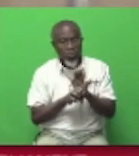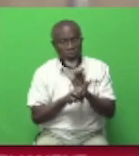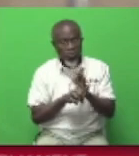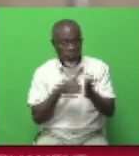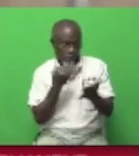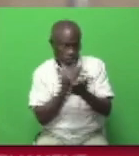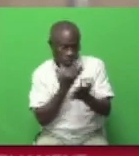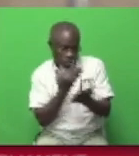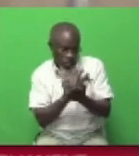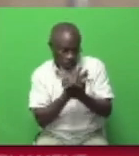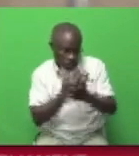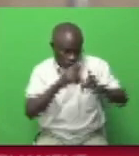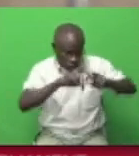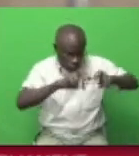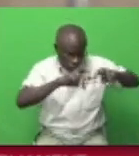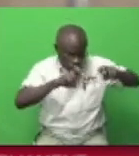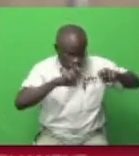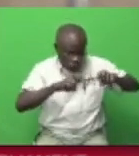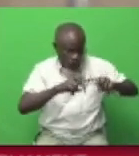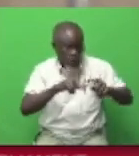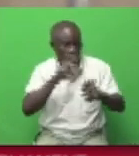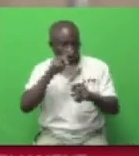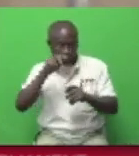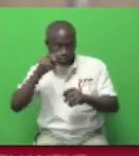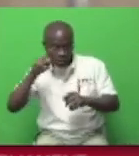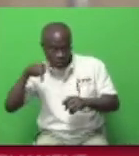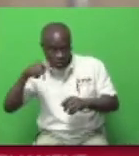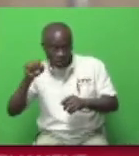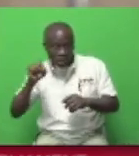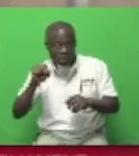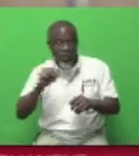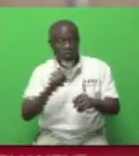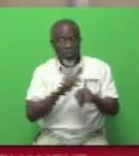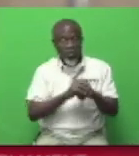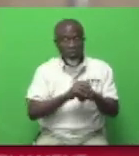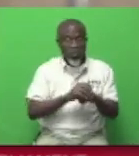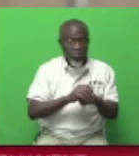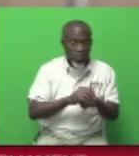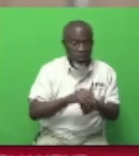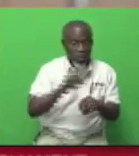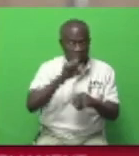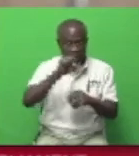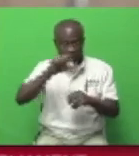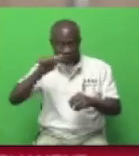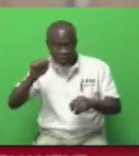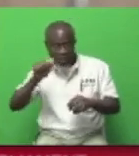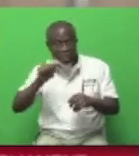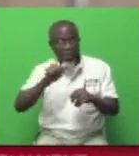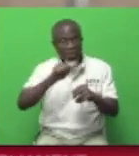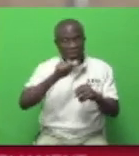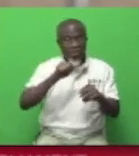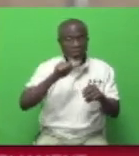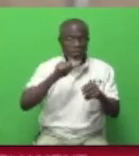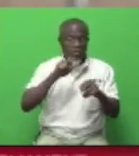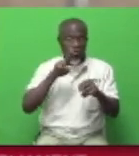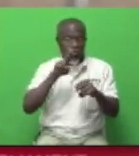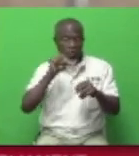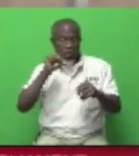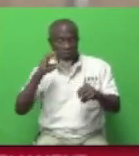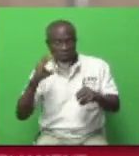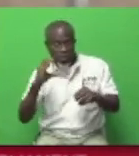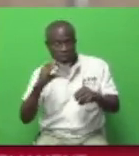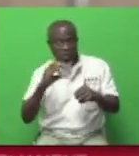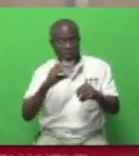Financial Investigation Branch, TTPS, Ministry of Foreign and CARICOM Affairs, SSA, University of Southern Caribbean,